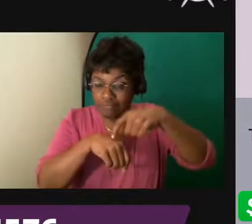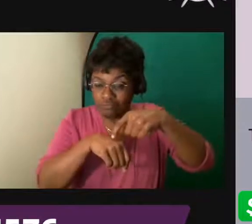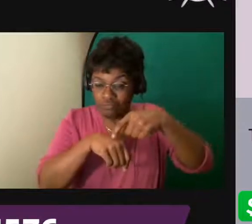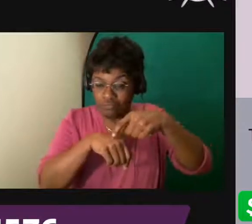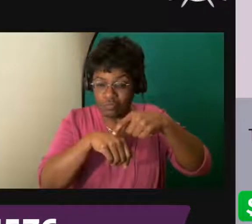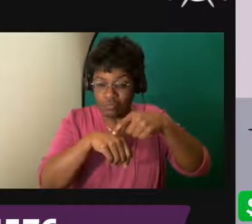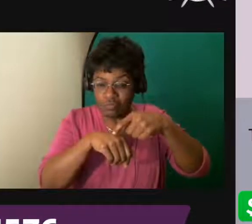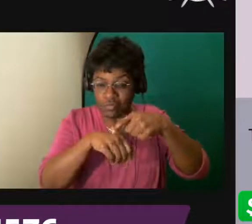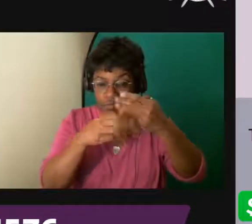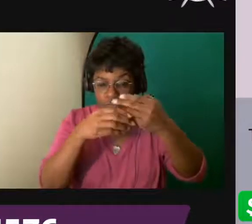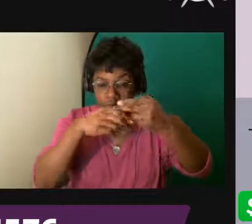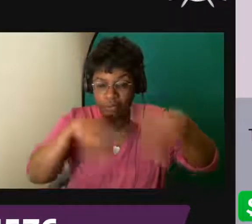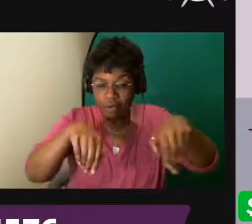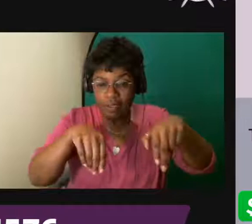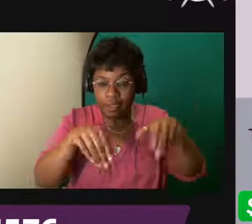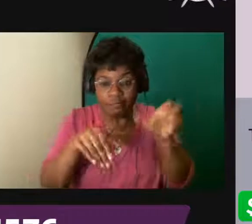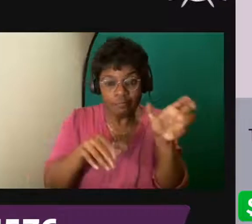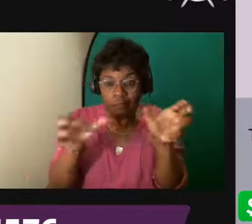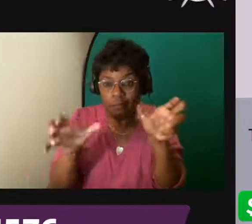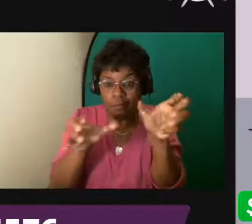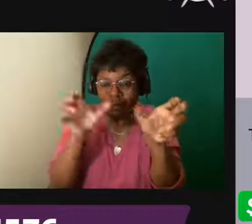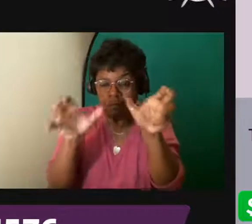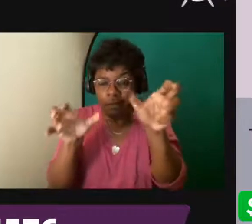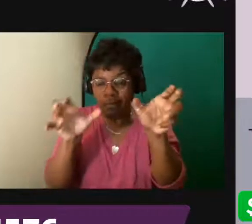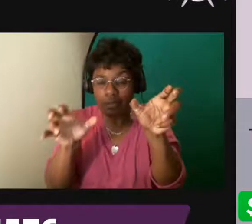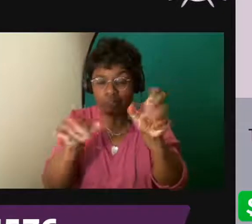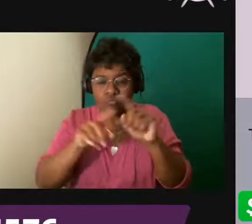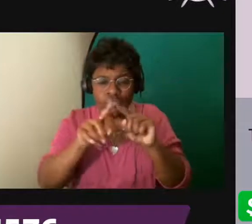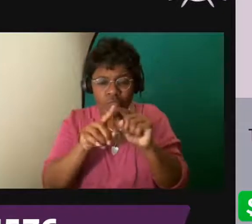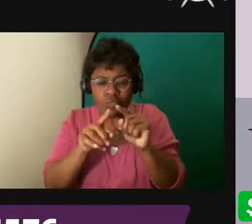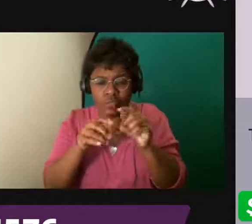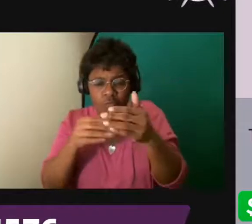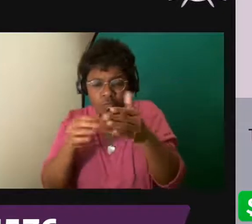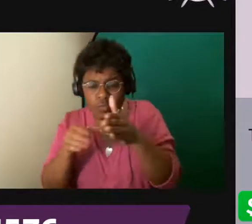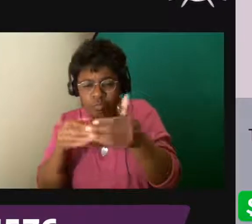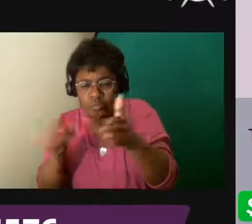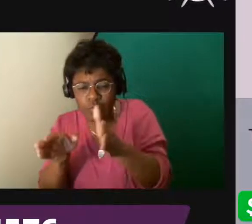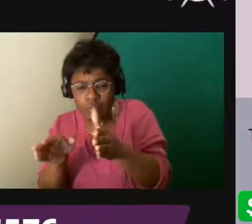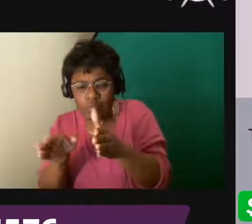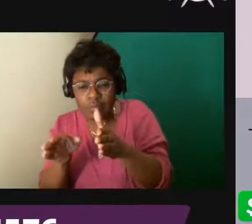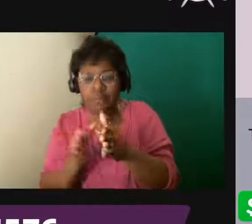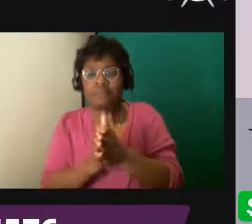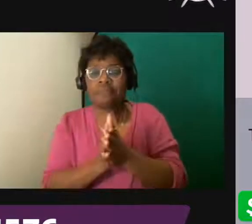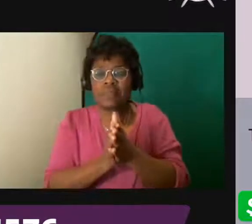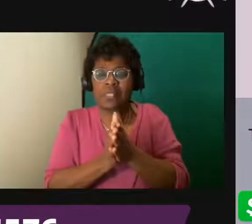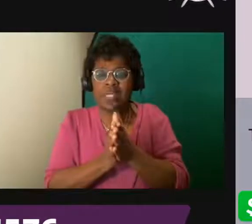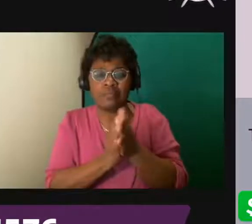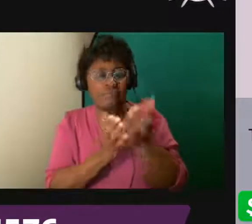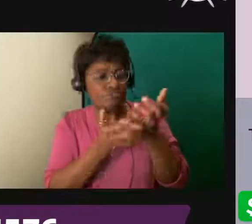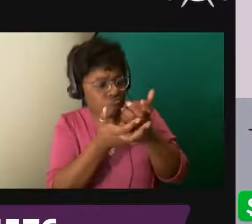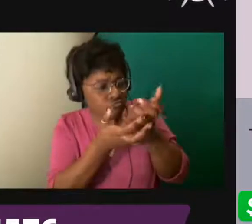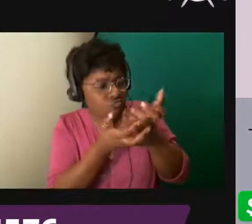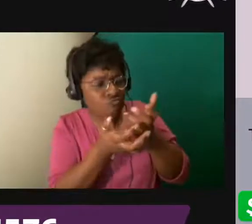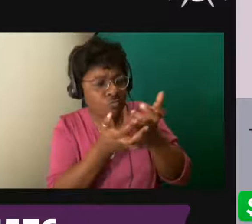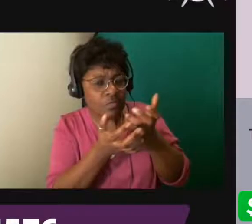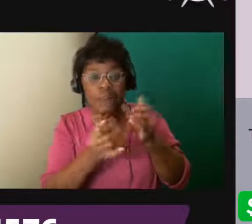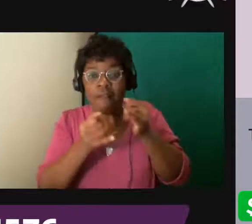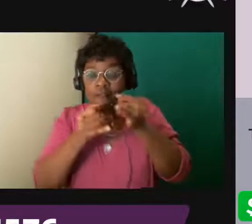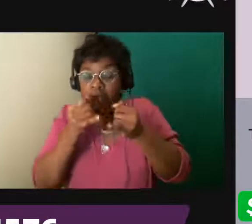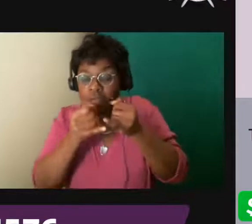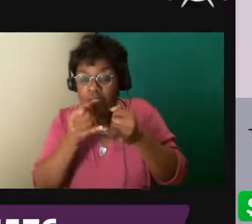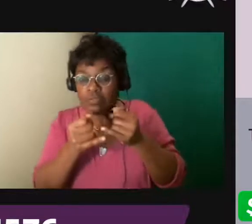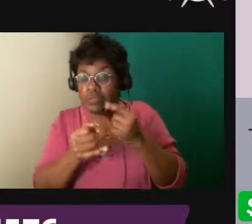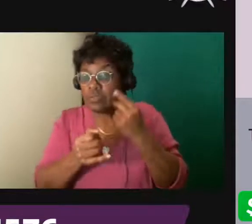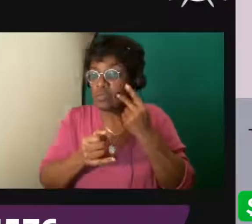tribe rooms so that tribe leaders can talk with their tribe. Also, final thing, you saw Bishop